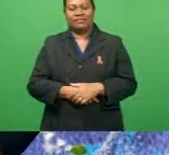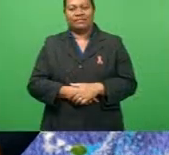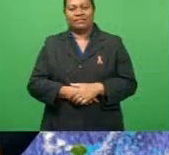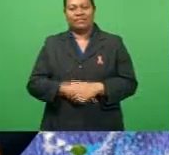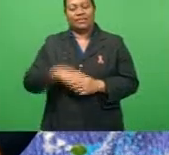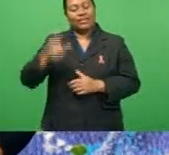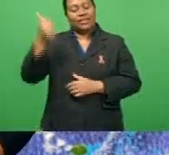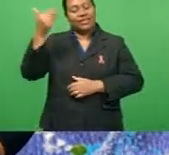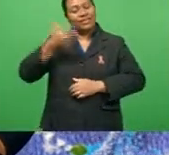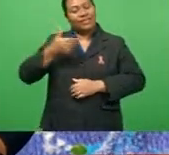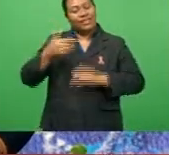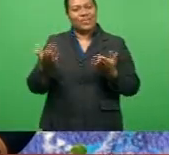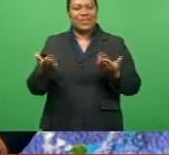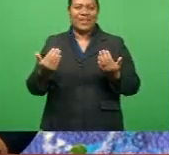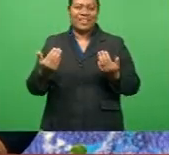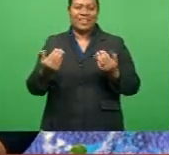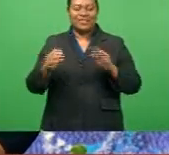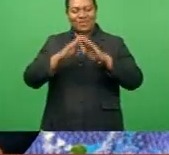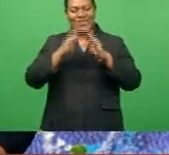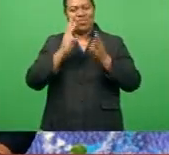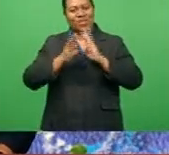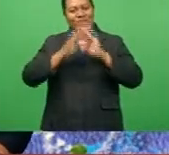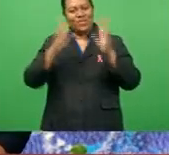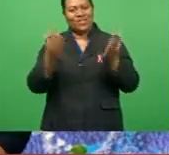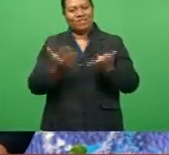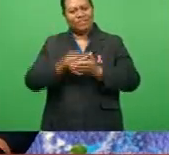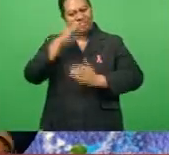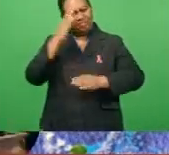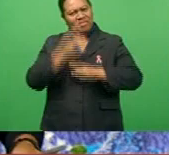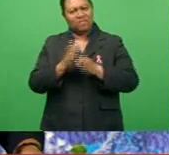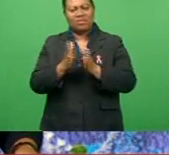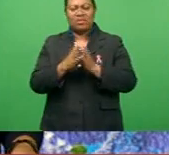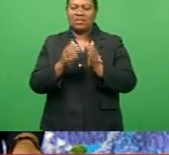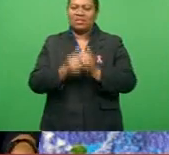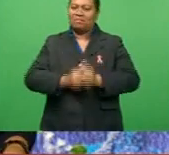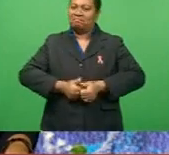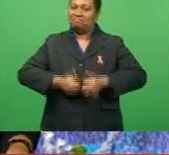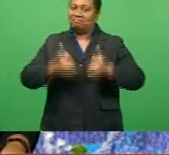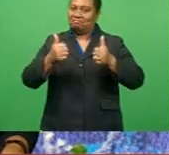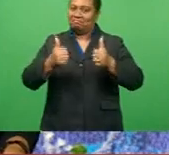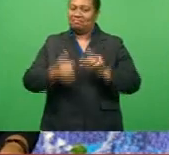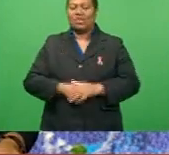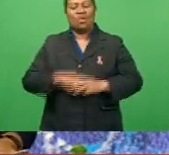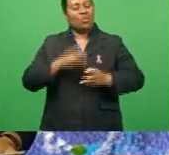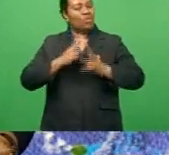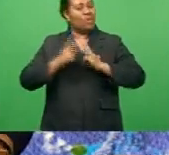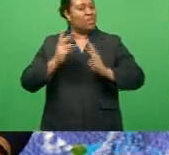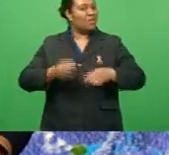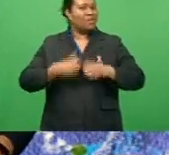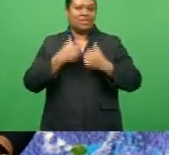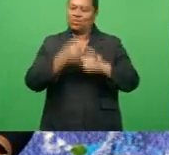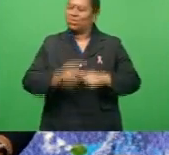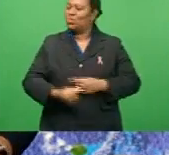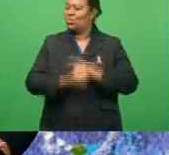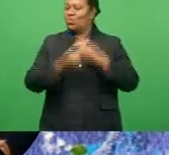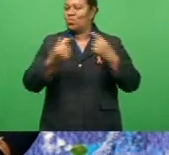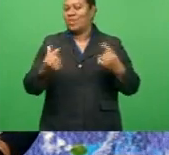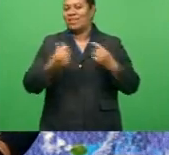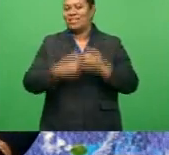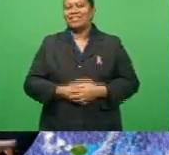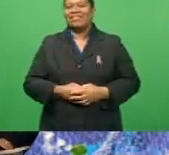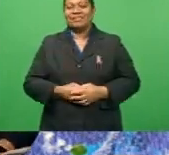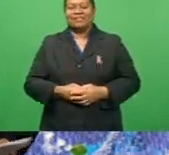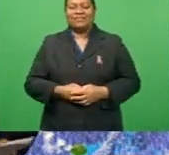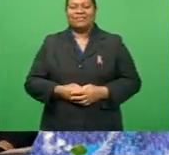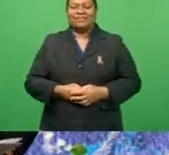Good evening and welcome to the Weather World. Hope the weekend was superb. The weather was great to enjoy any outdoor